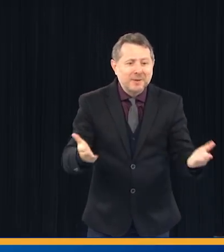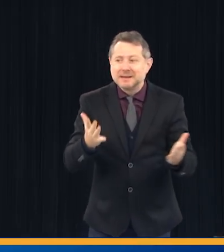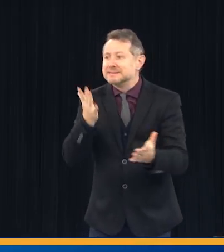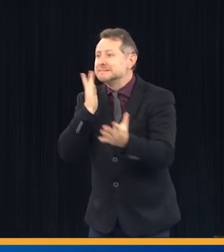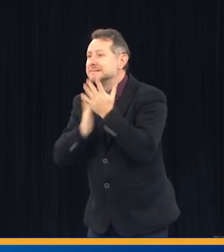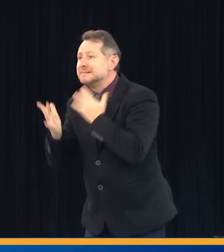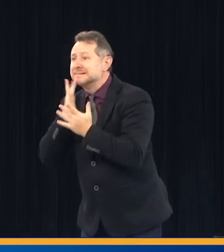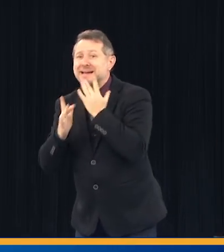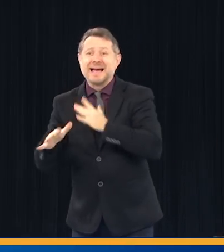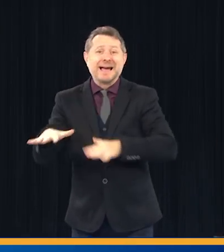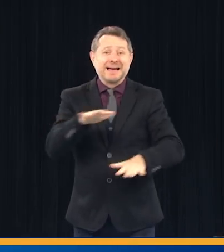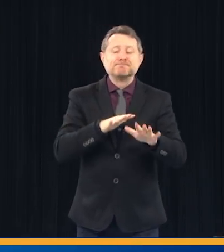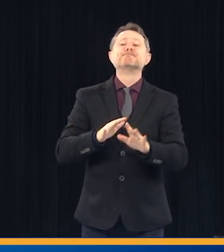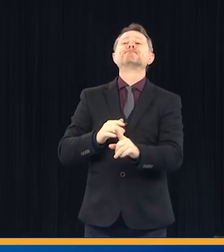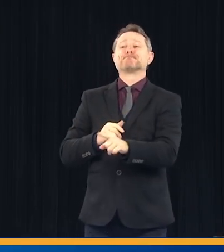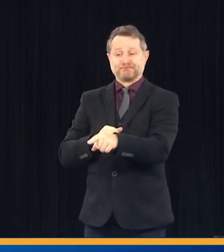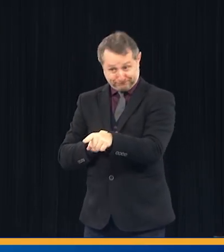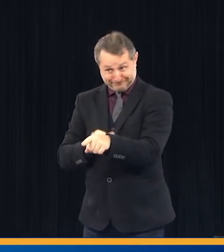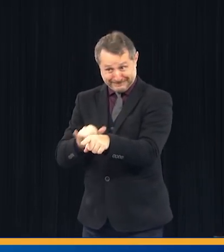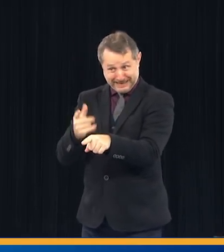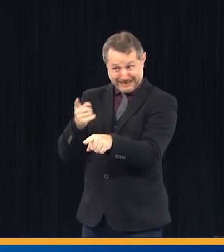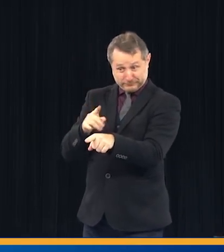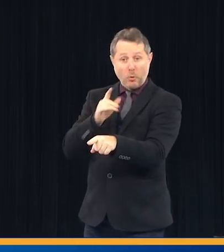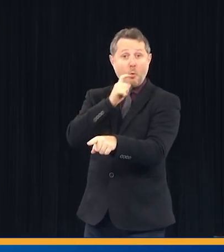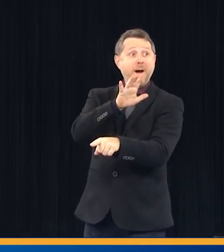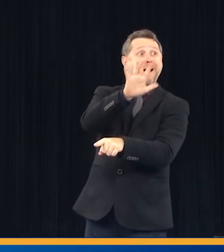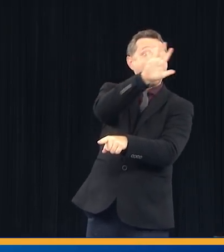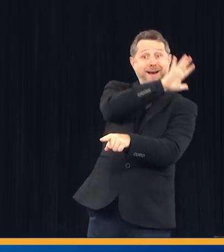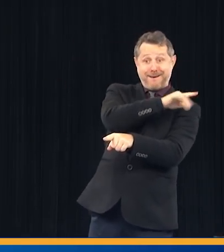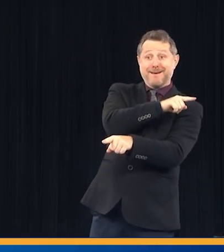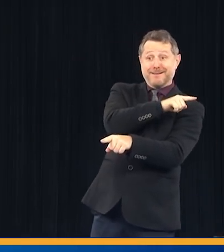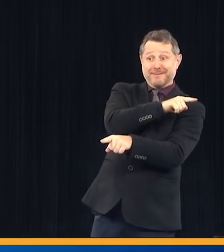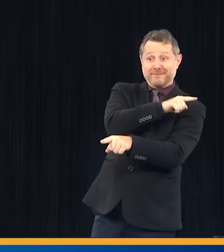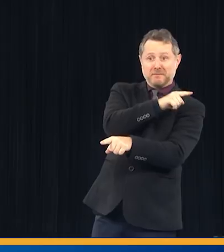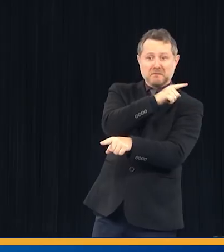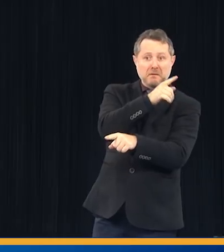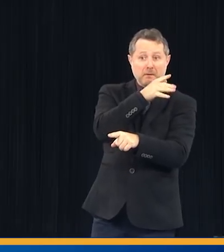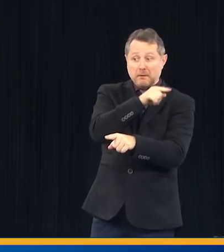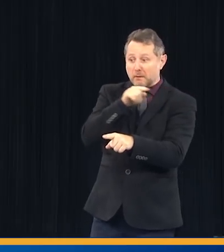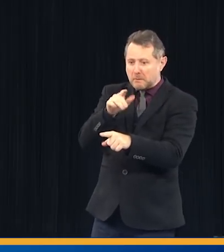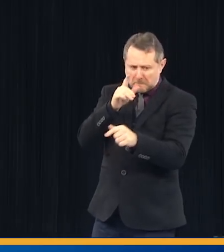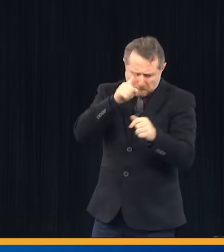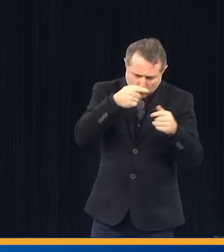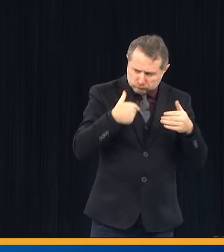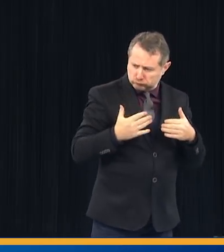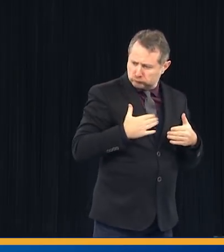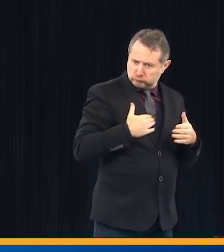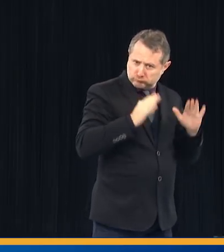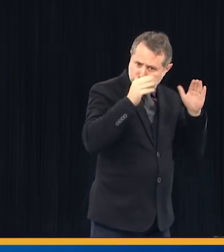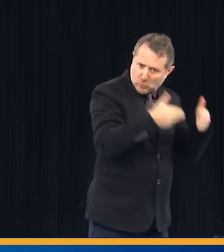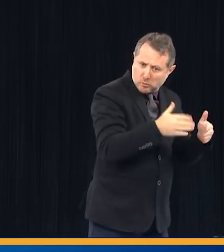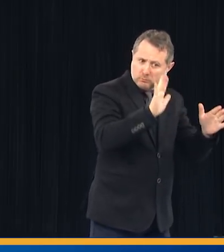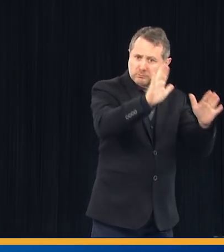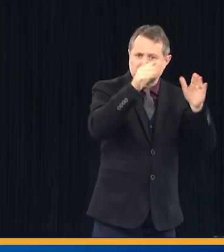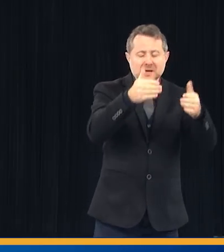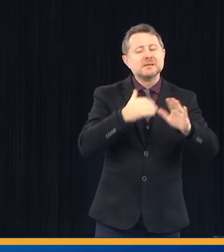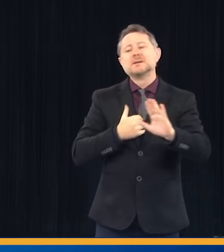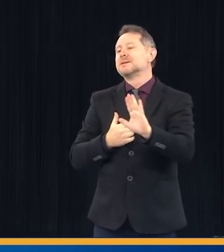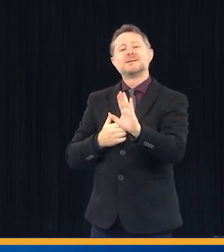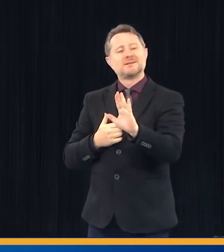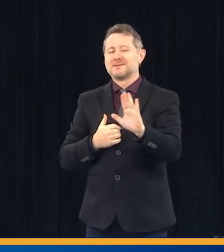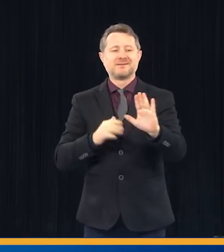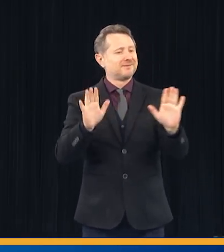The local health systems have to change their orientation, where it's not hospital